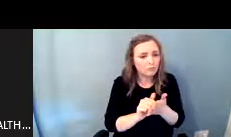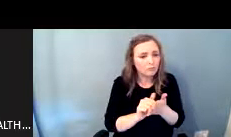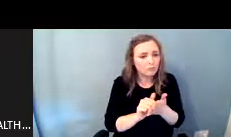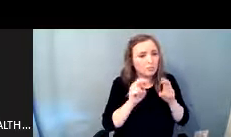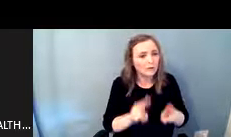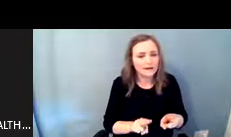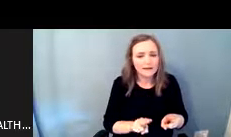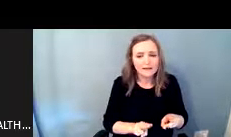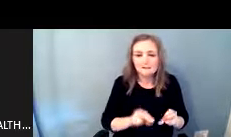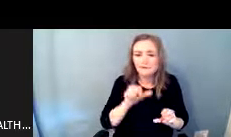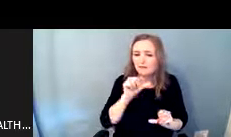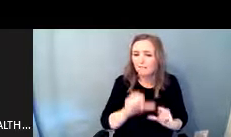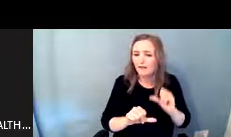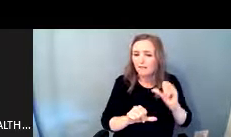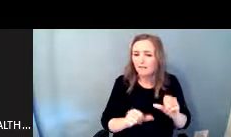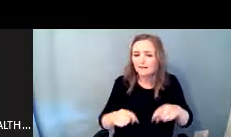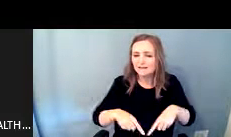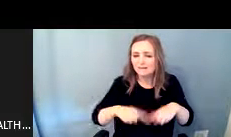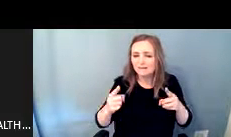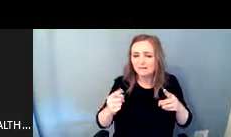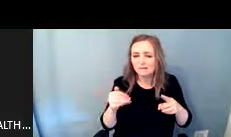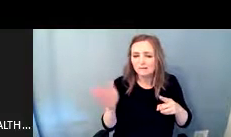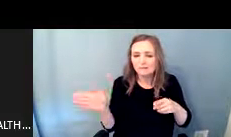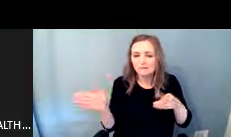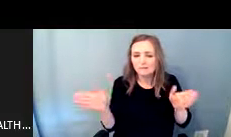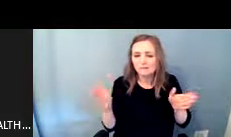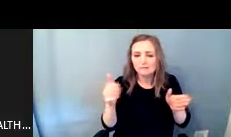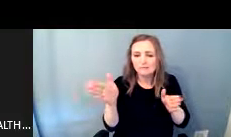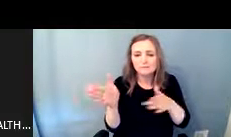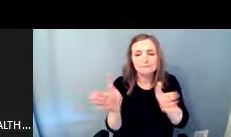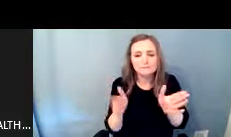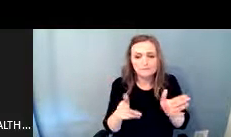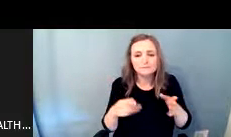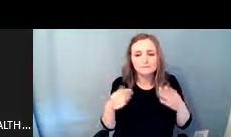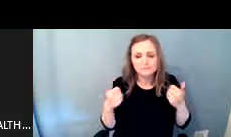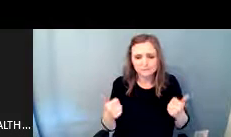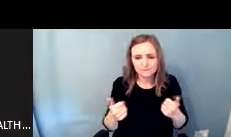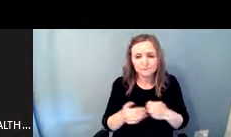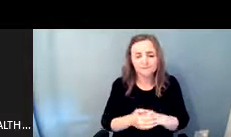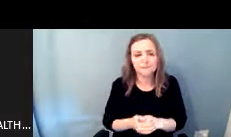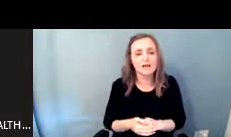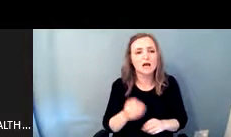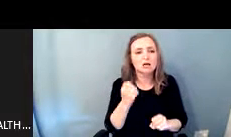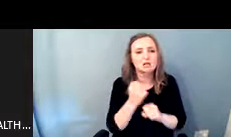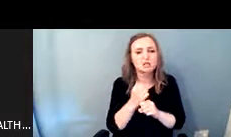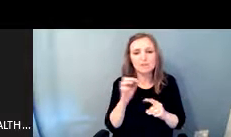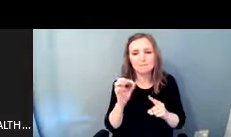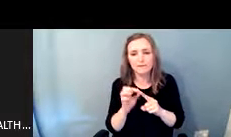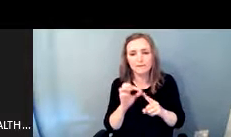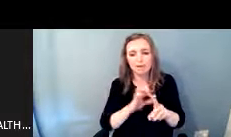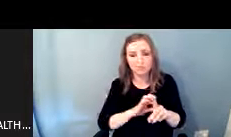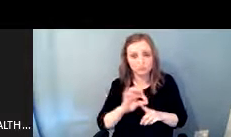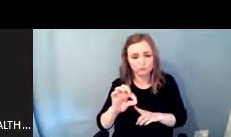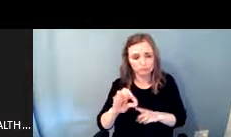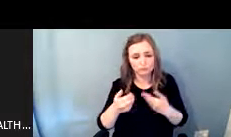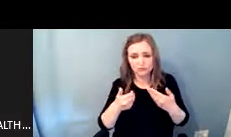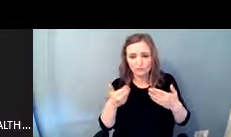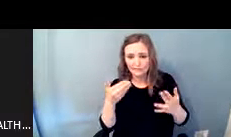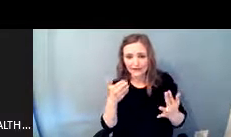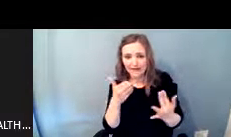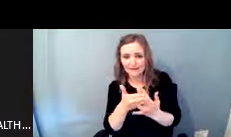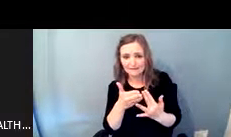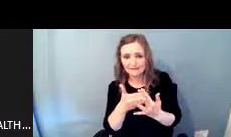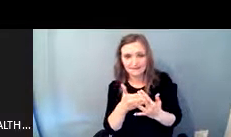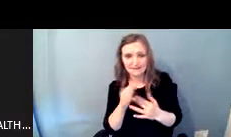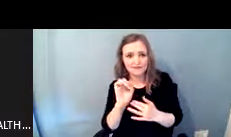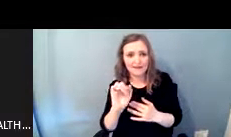times on just one test. GPs have also had improved access to advice and guidance from our specialist colleagues.